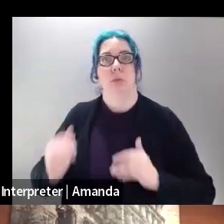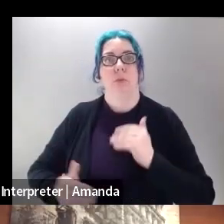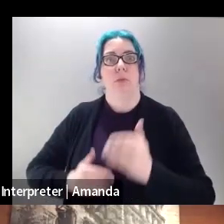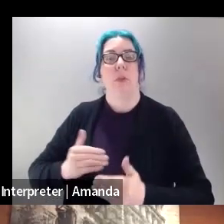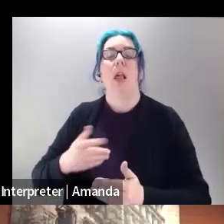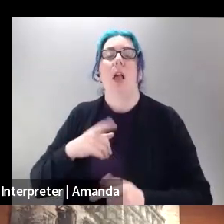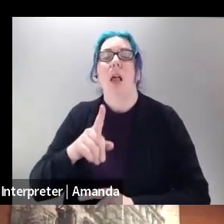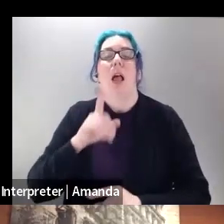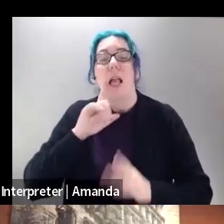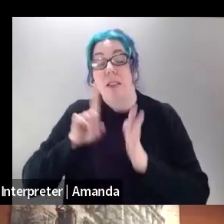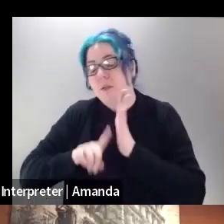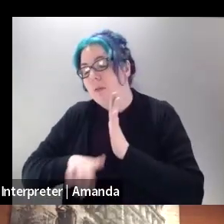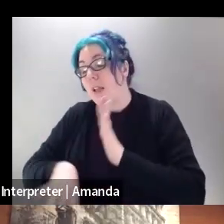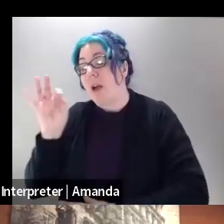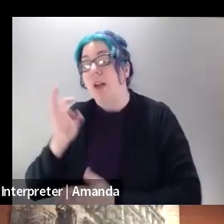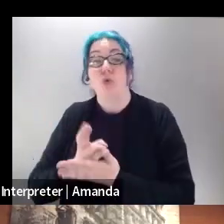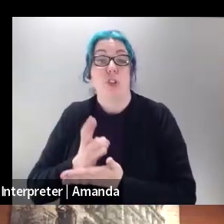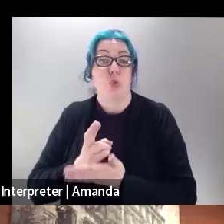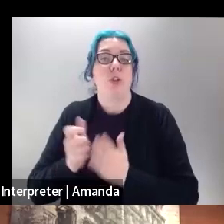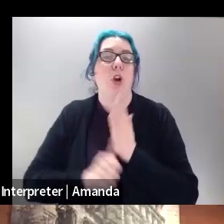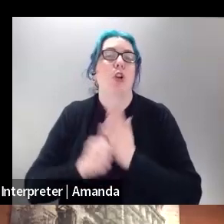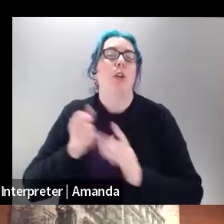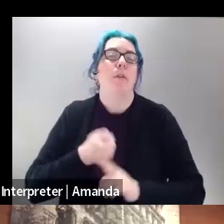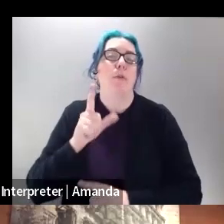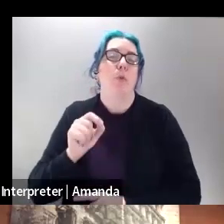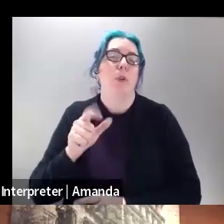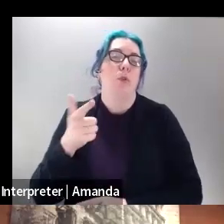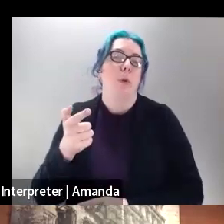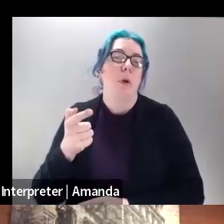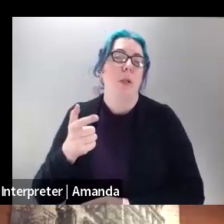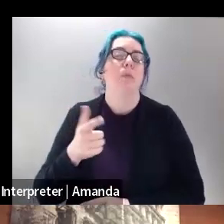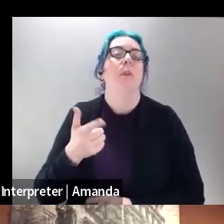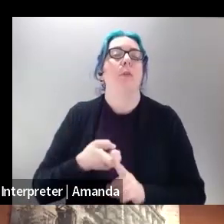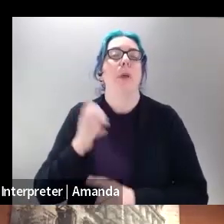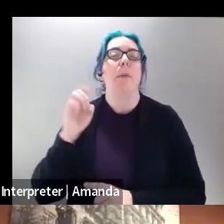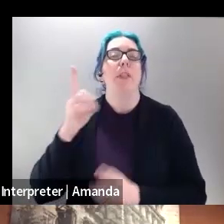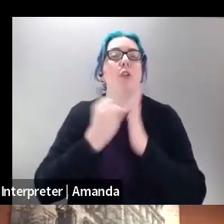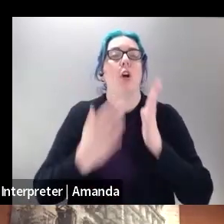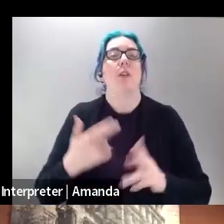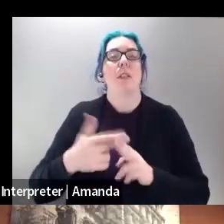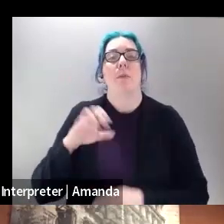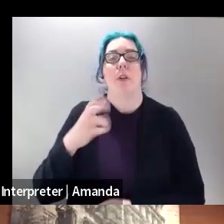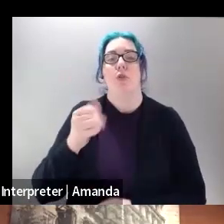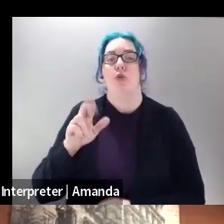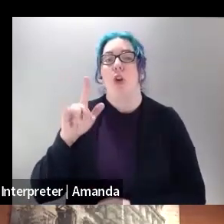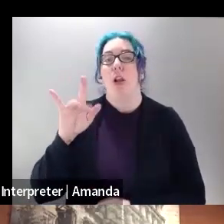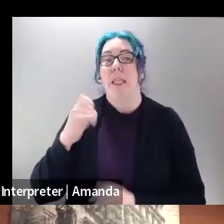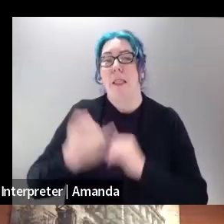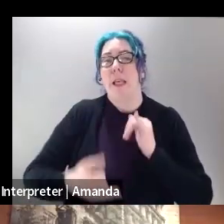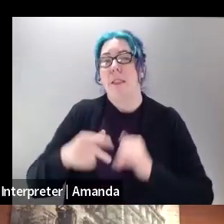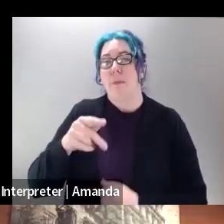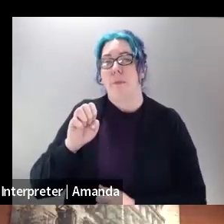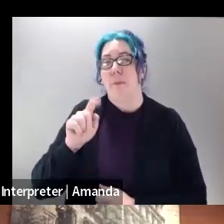an article from 2021 by an Edmonton artist named Charlie Peters. And